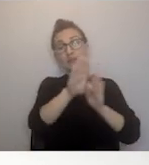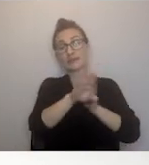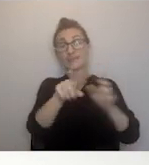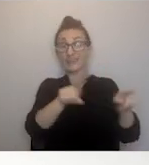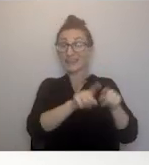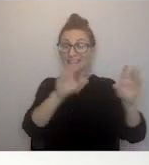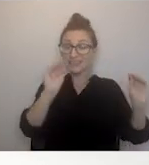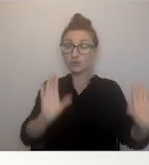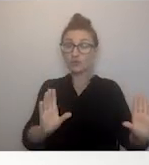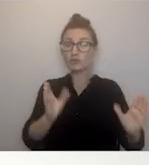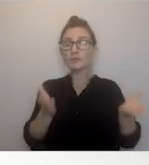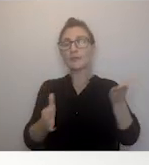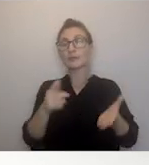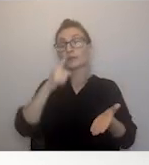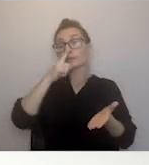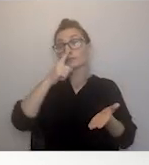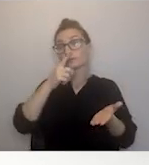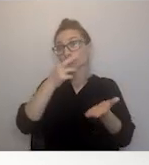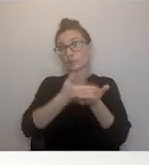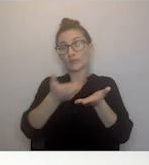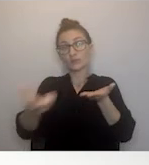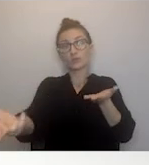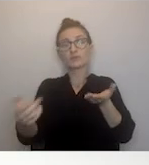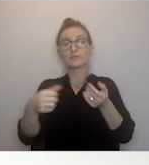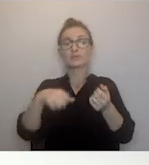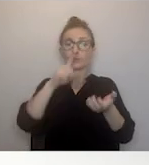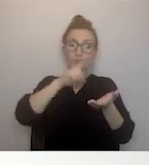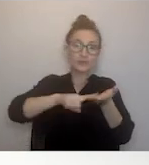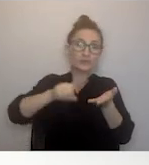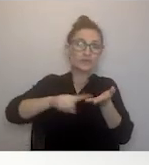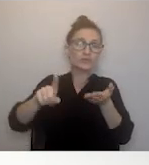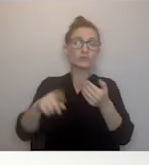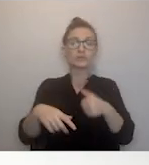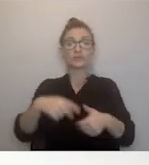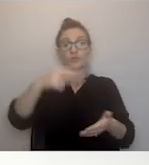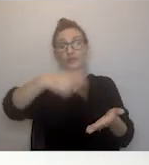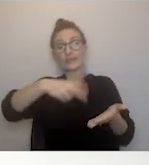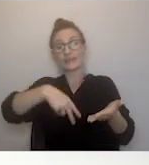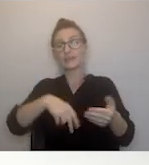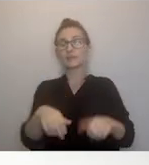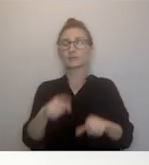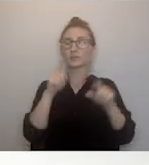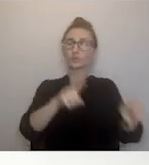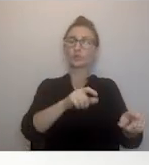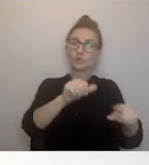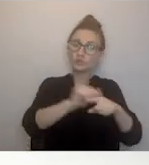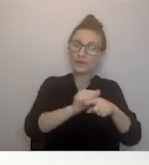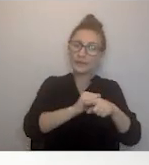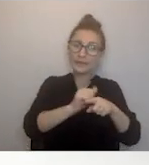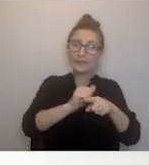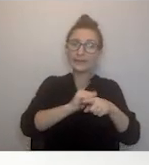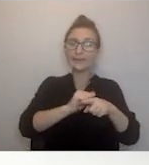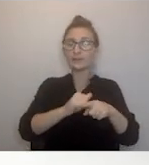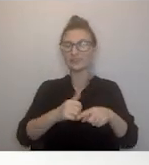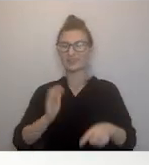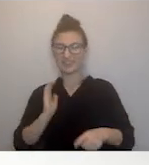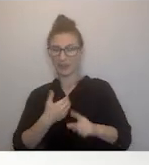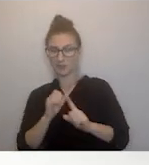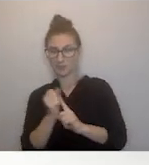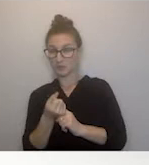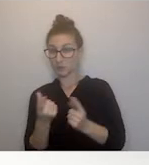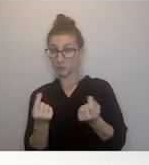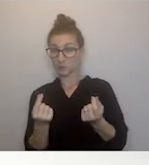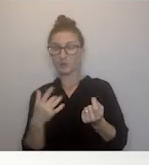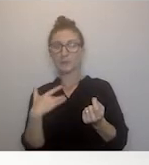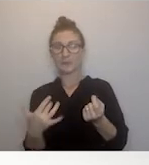or development for them as a teacher, whether that is a resource that they read or having them attend a training, or in our